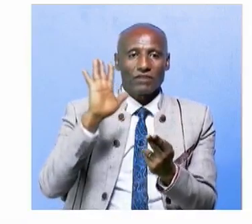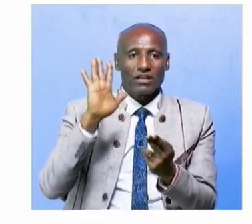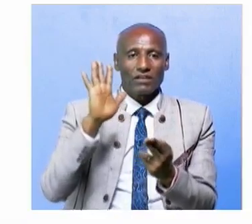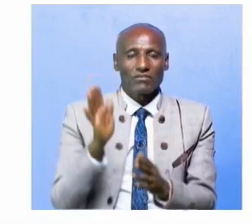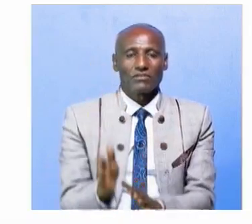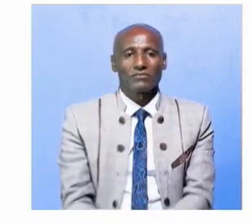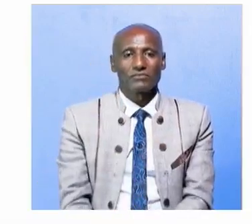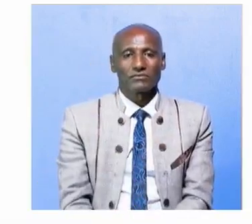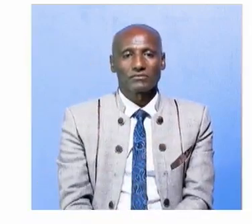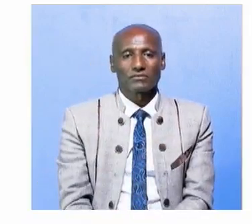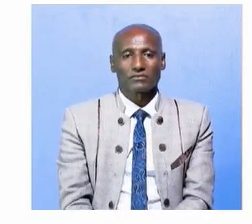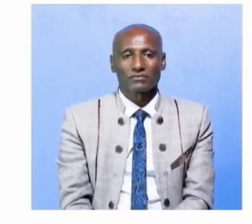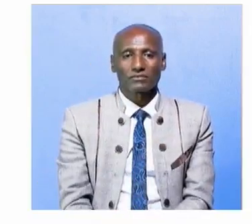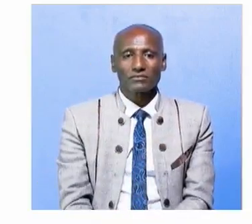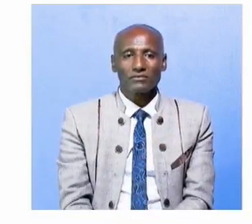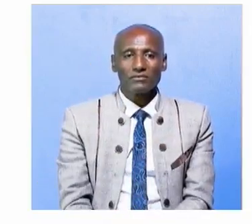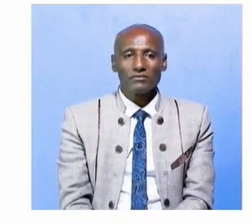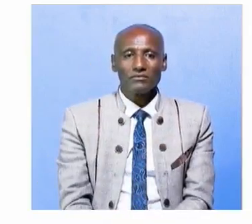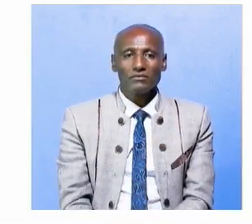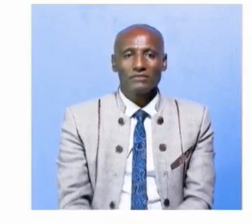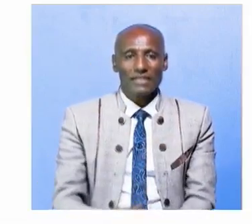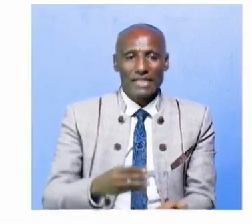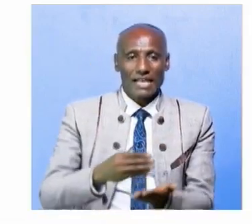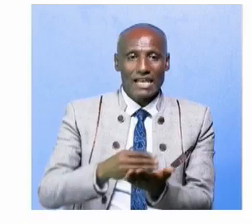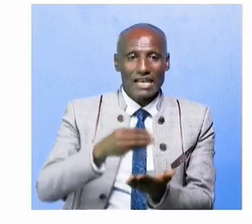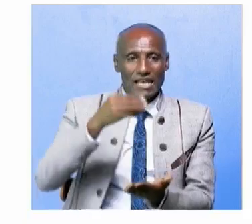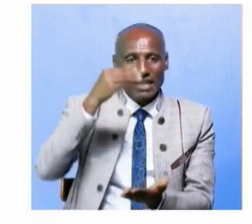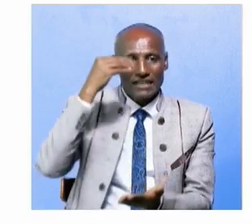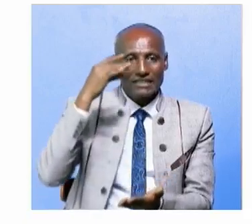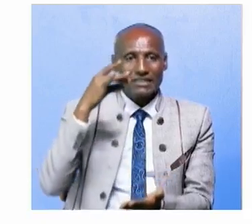5. It is Lesson